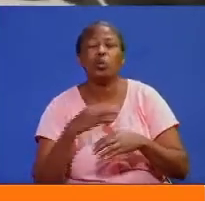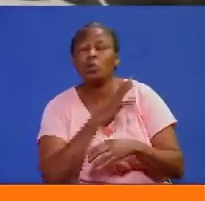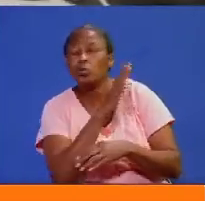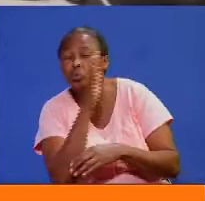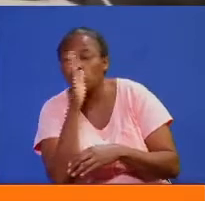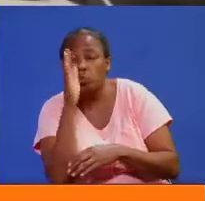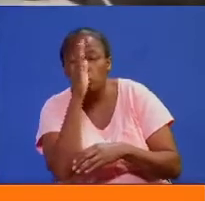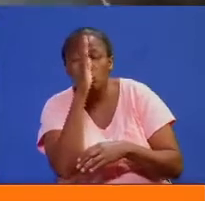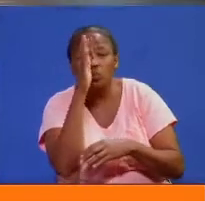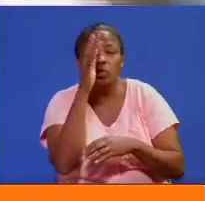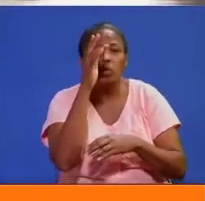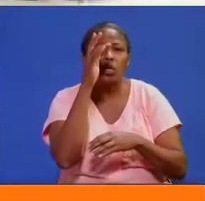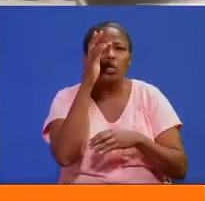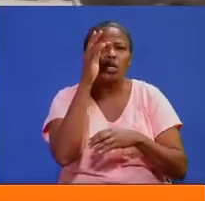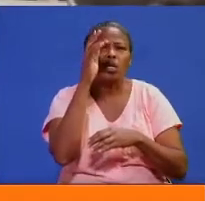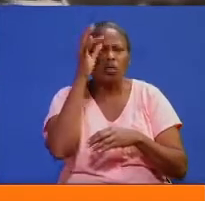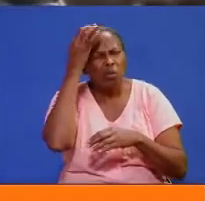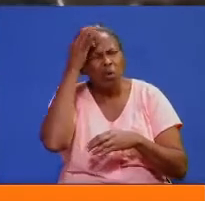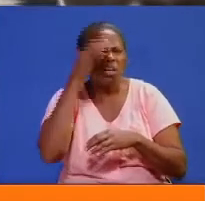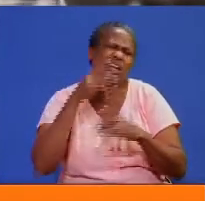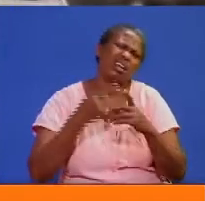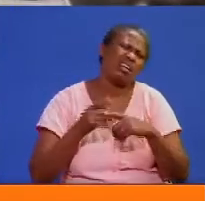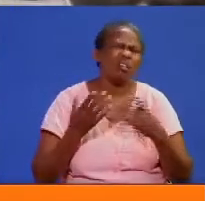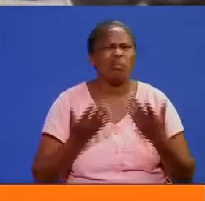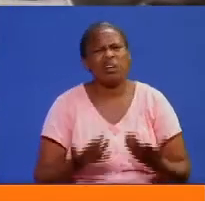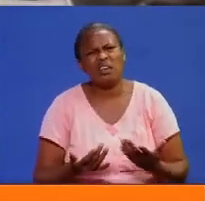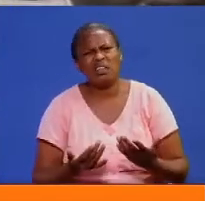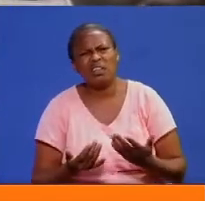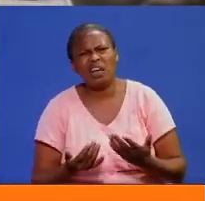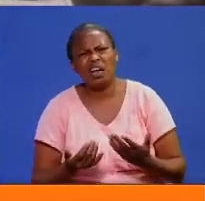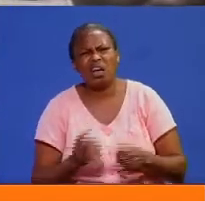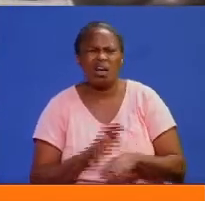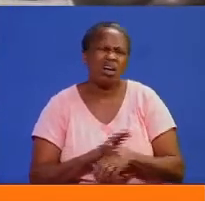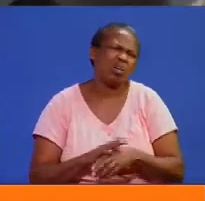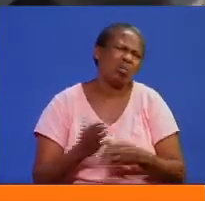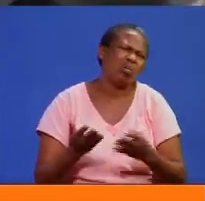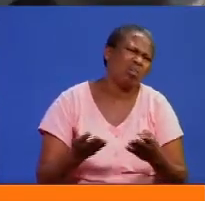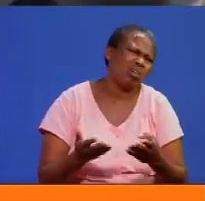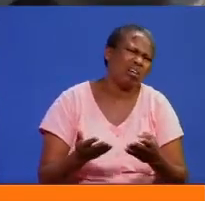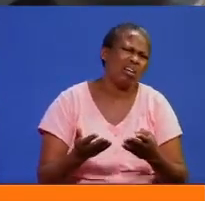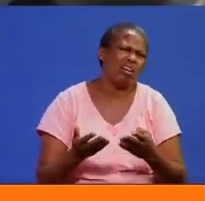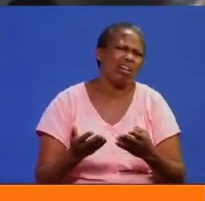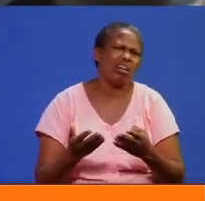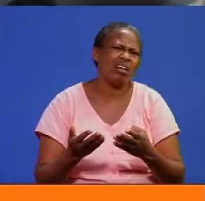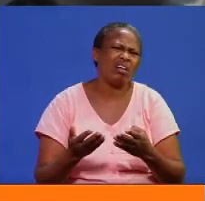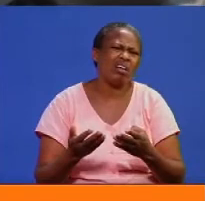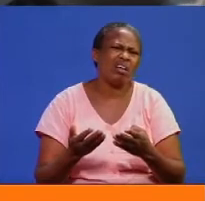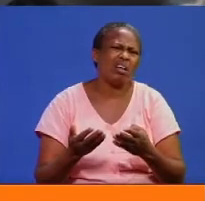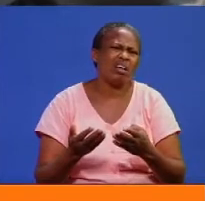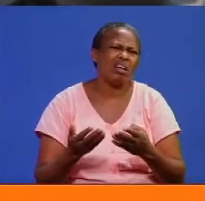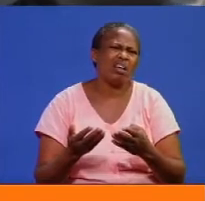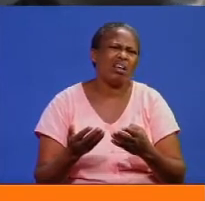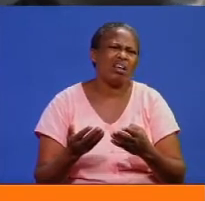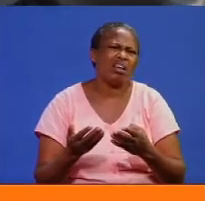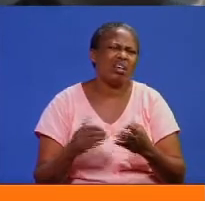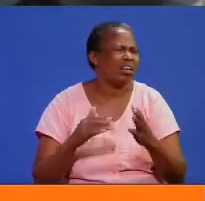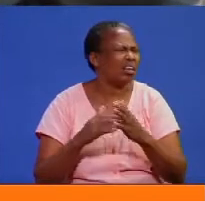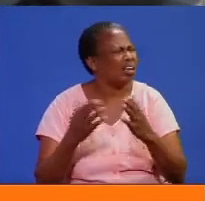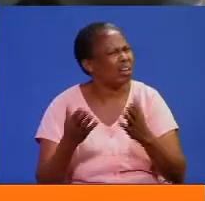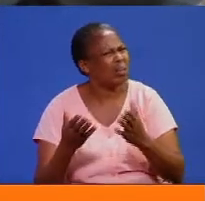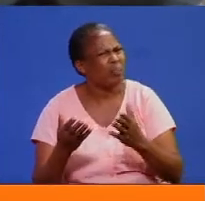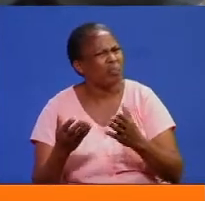hivi Nyaururu hivyo lakini sasa kukuja kwa Lamu inaindafia na wasafiri mambo ya safari rali wangeweka kwa